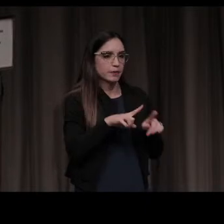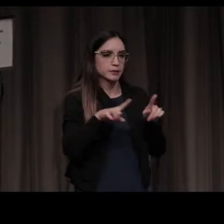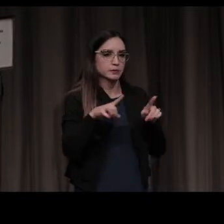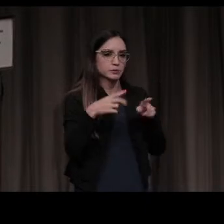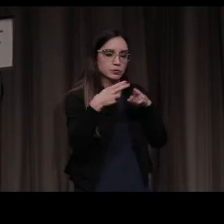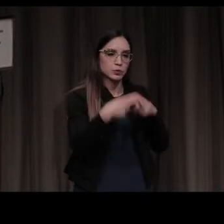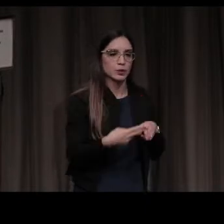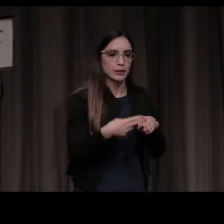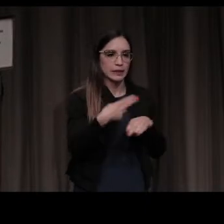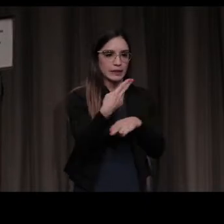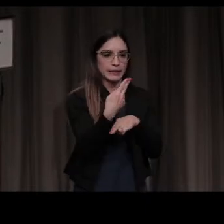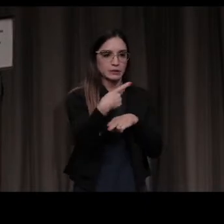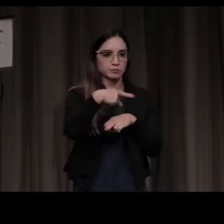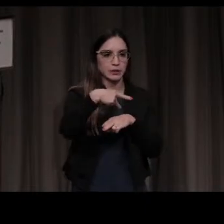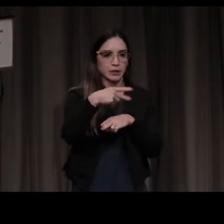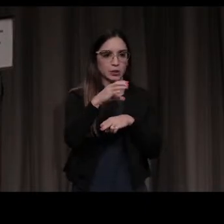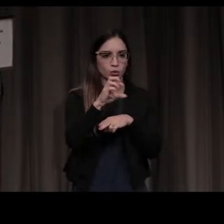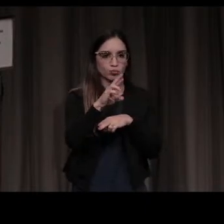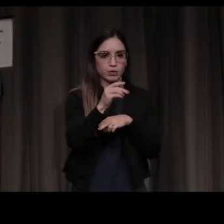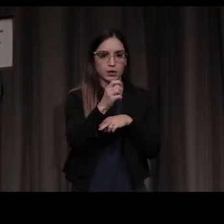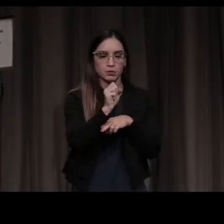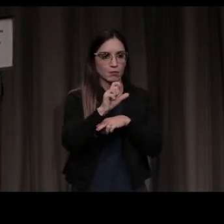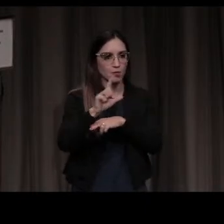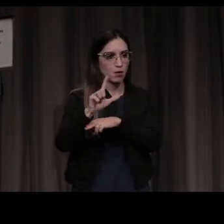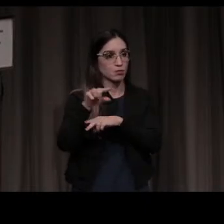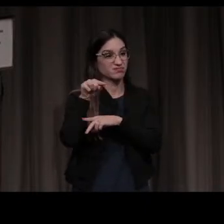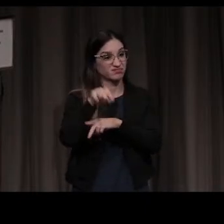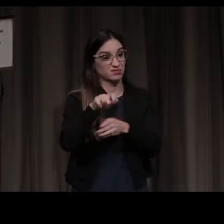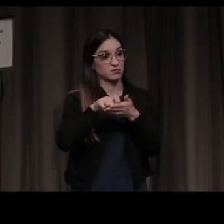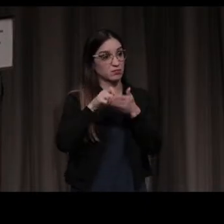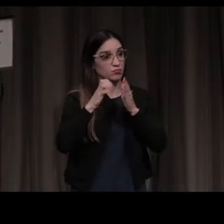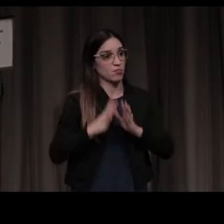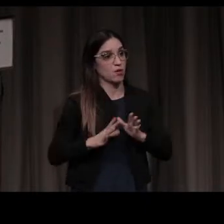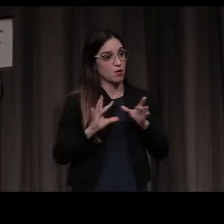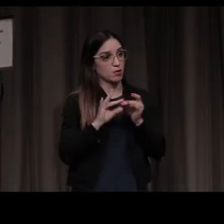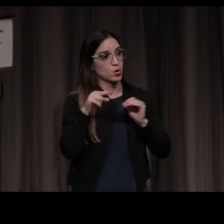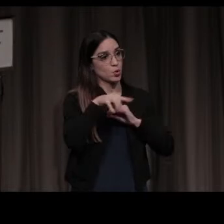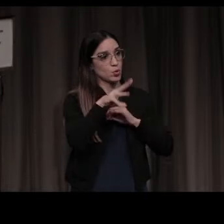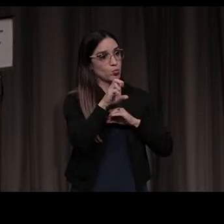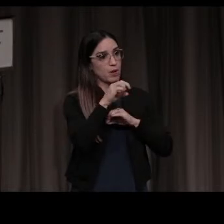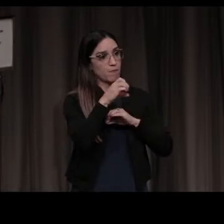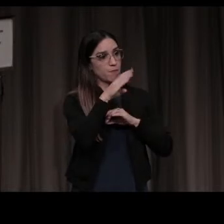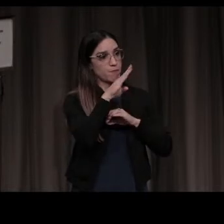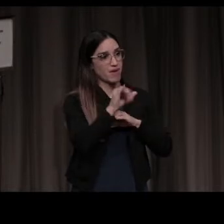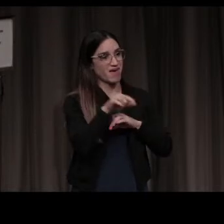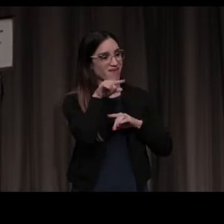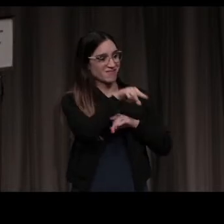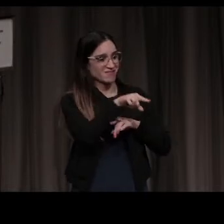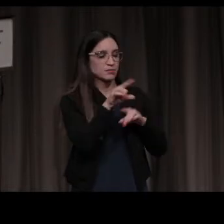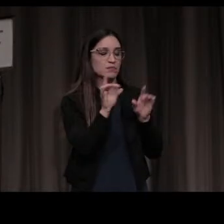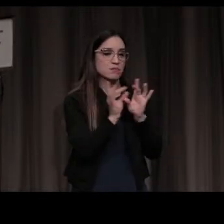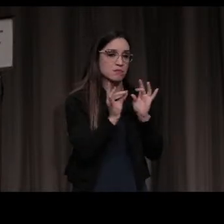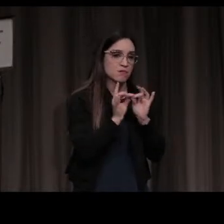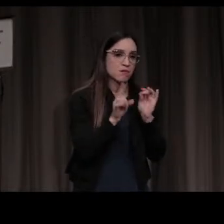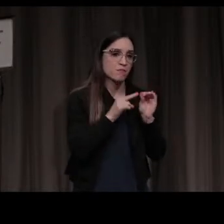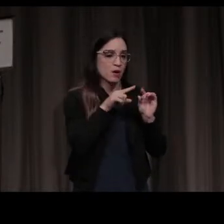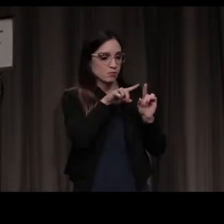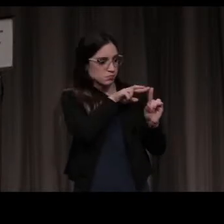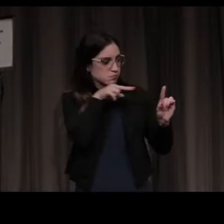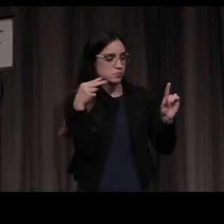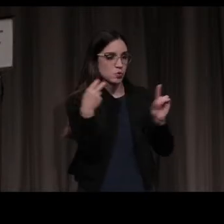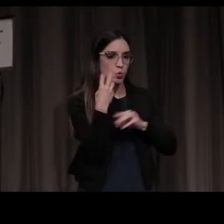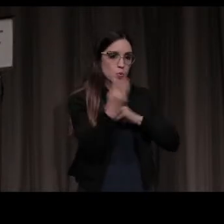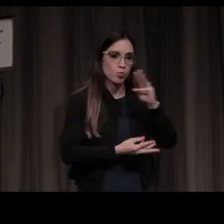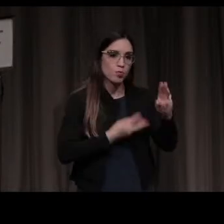HP Critical, and there you're going to find an author that is published under the name of Duende. But they've really looked at like the